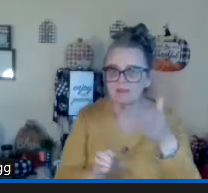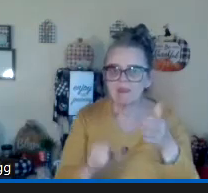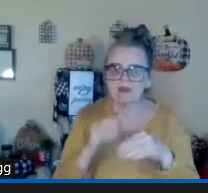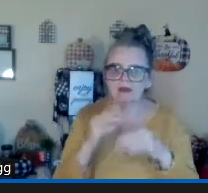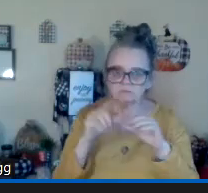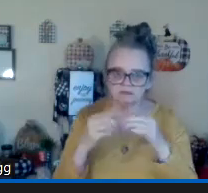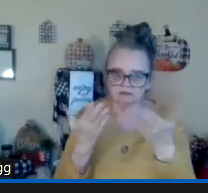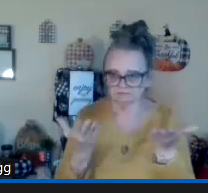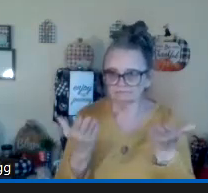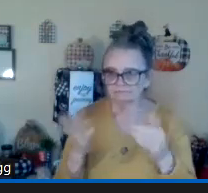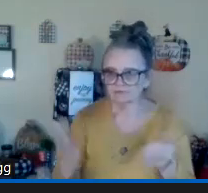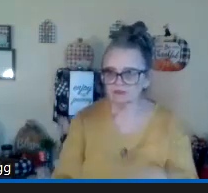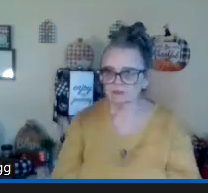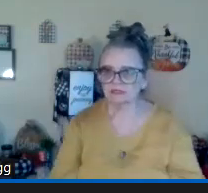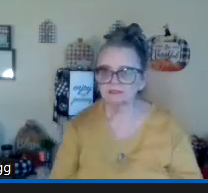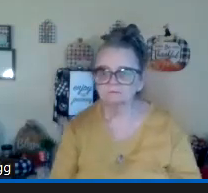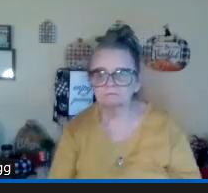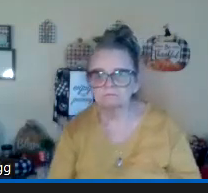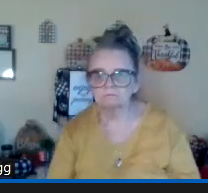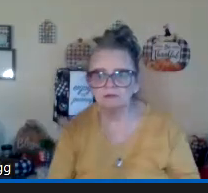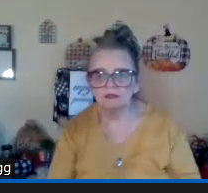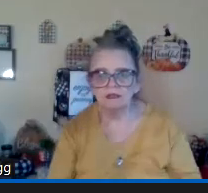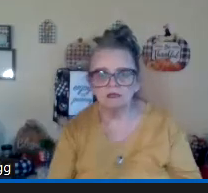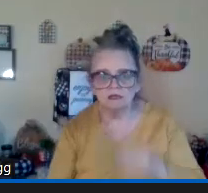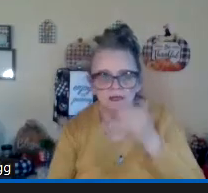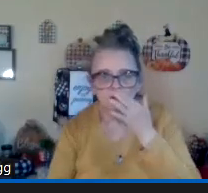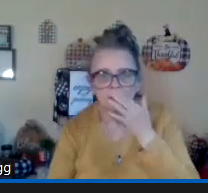chapters have been this way.